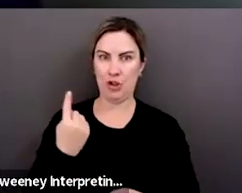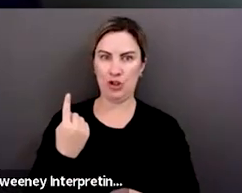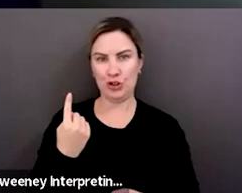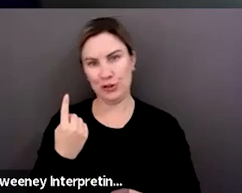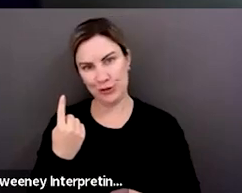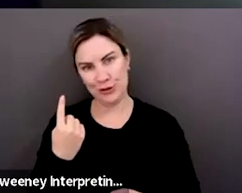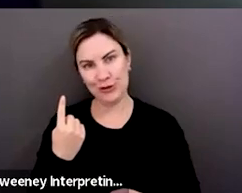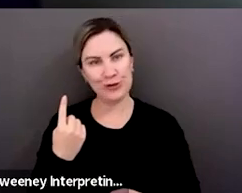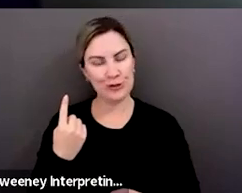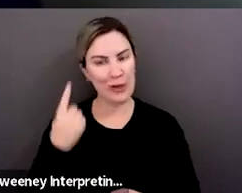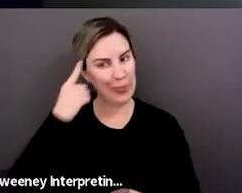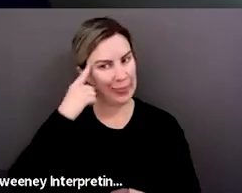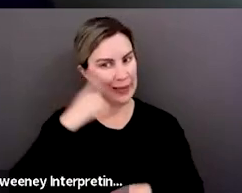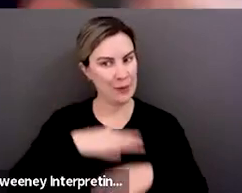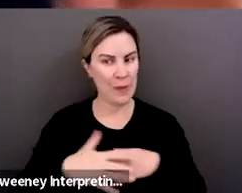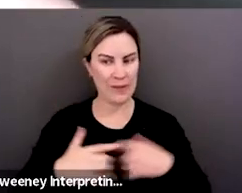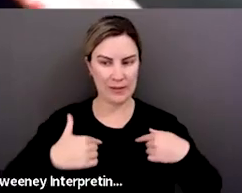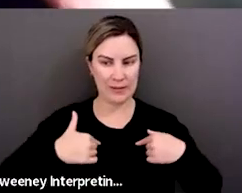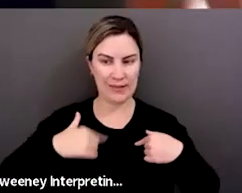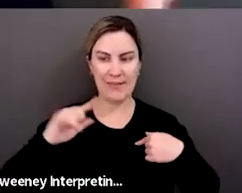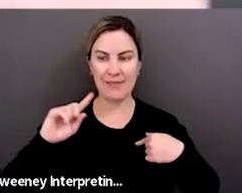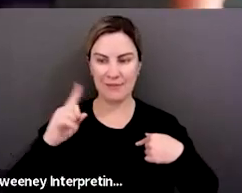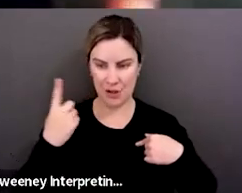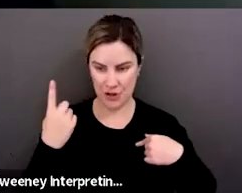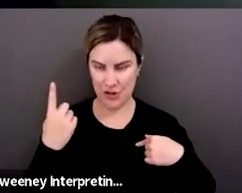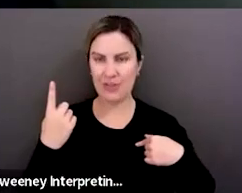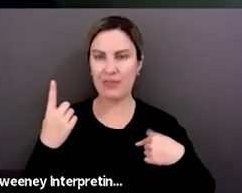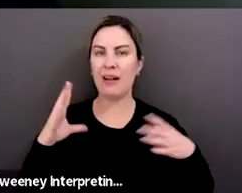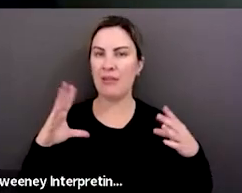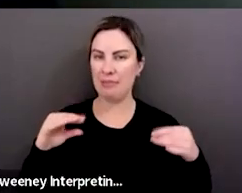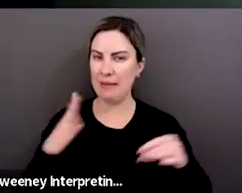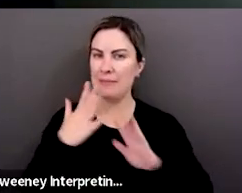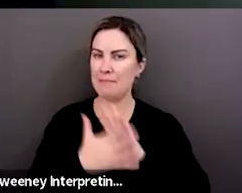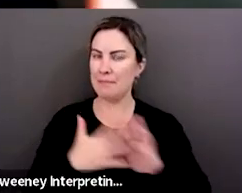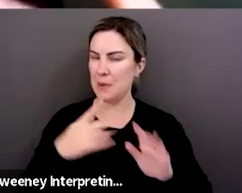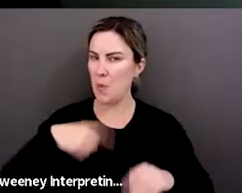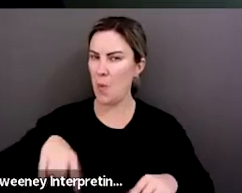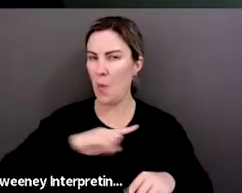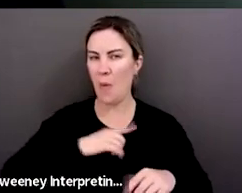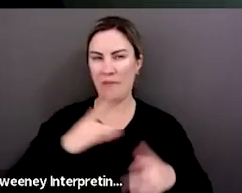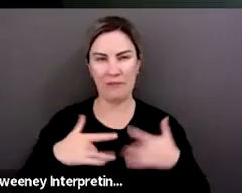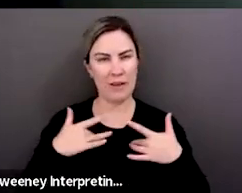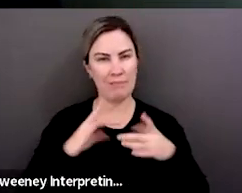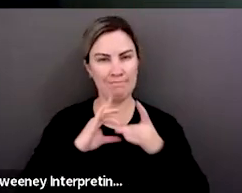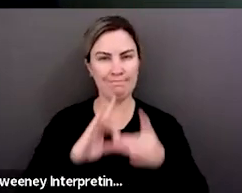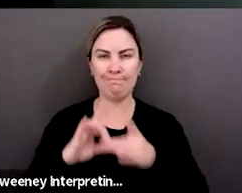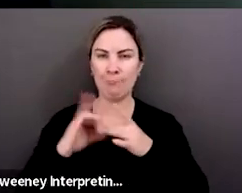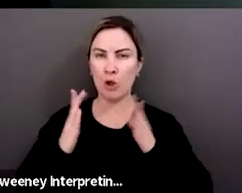Parvati. And that makes us sort of connect and build community human to human, that we're doing this